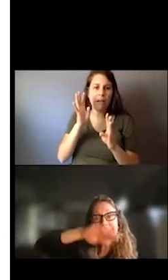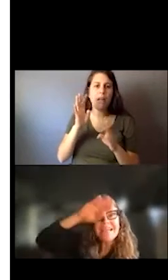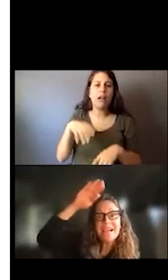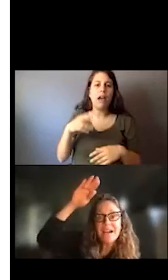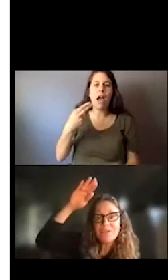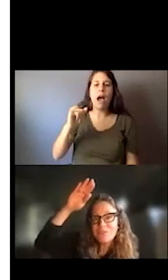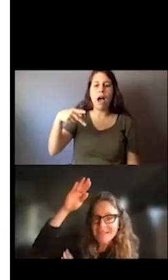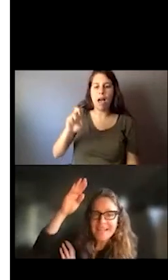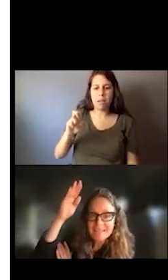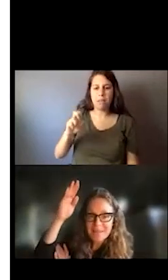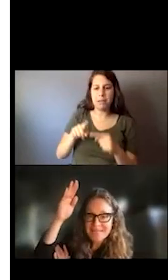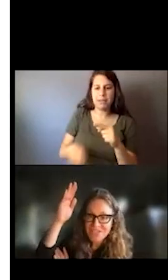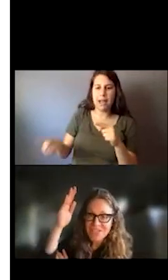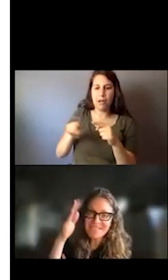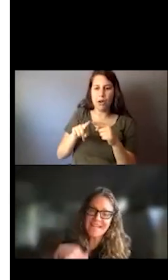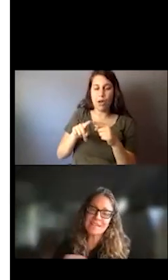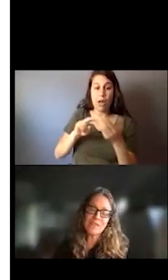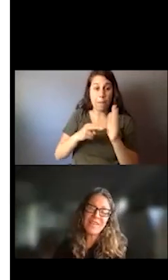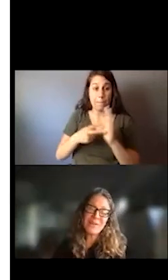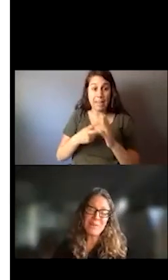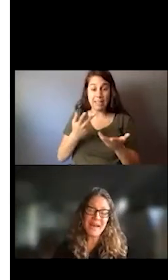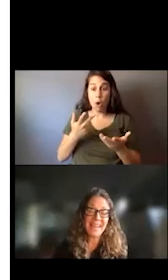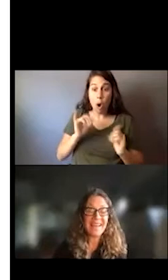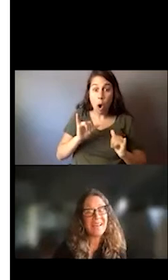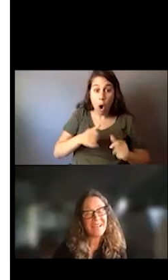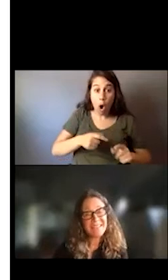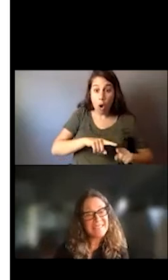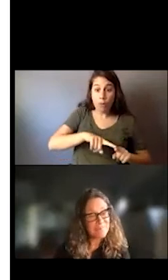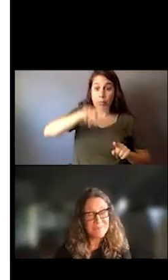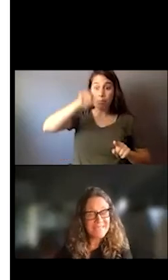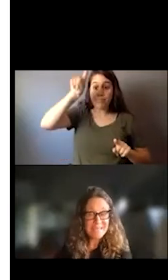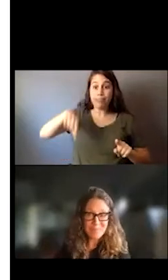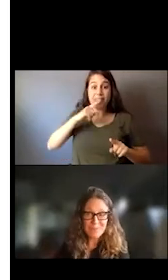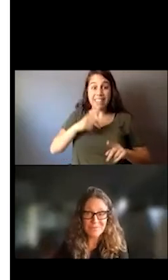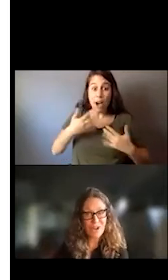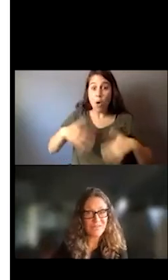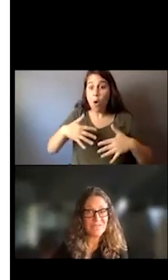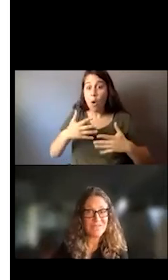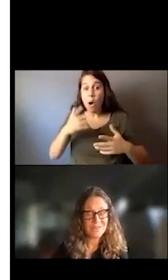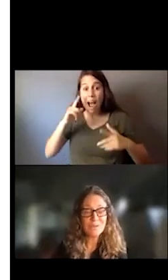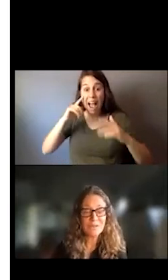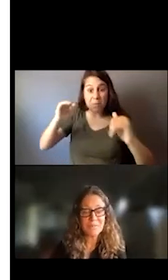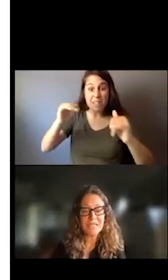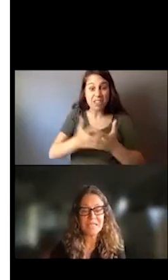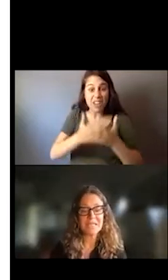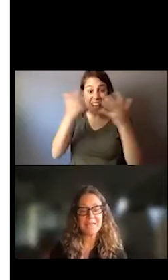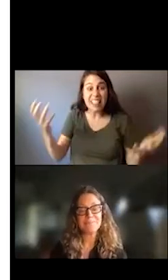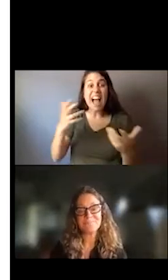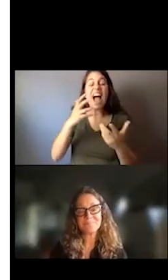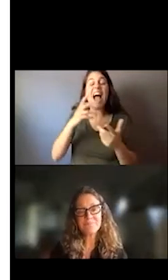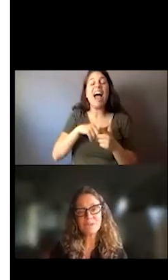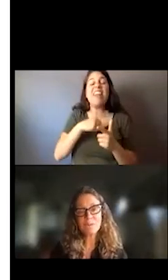this peak of inflated expectations and is followed by a deep, deep trough of